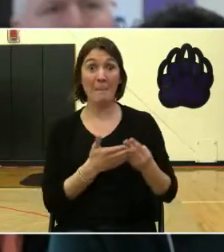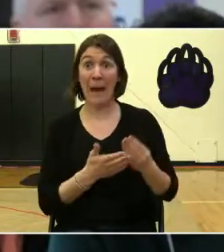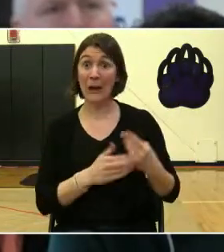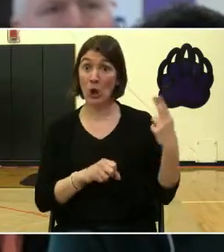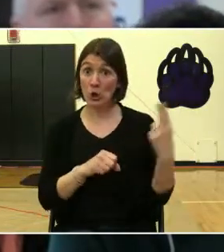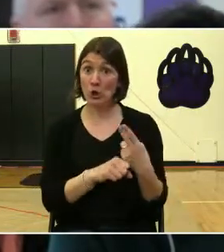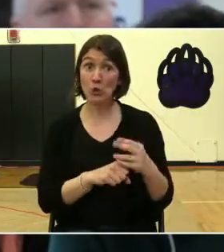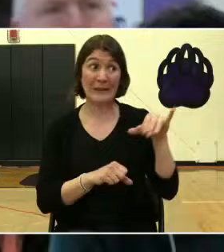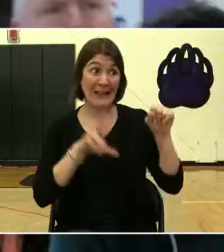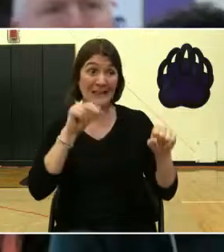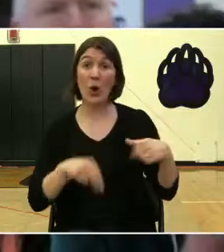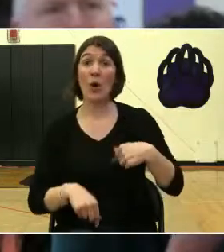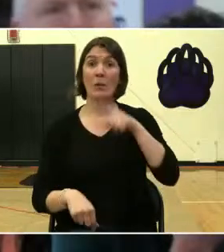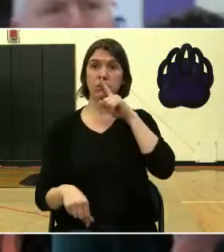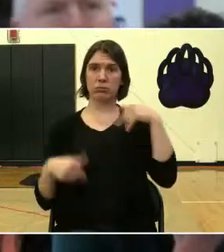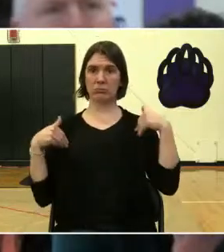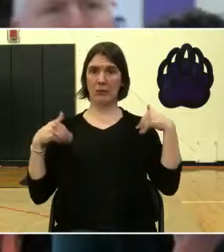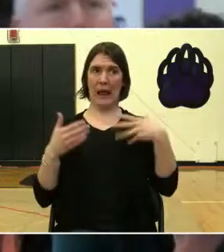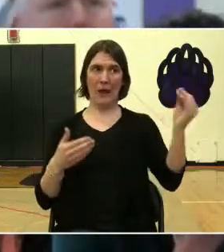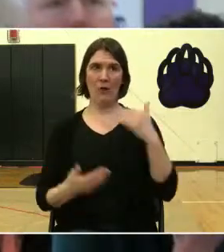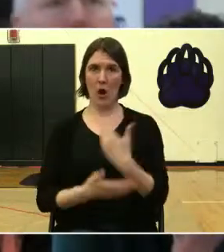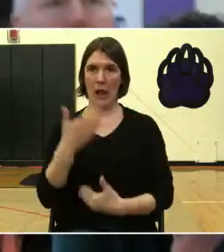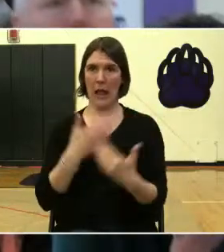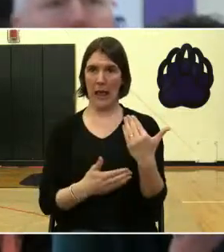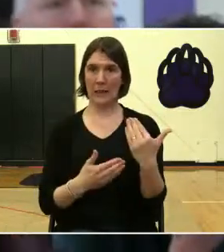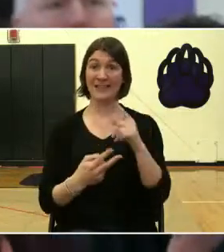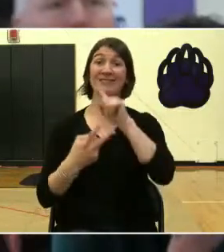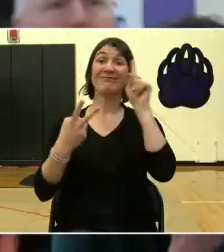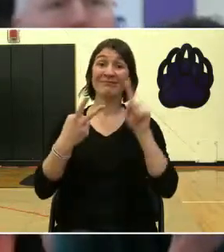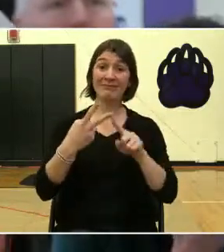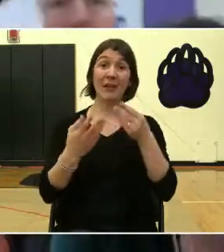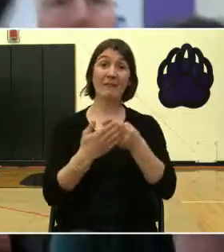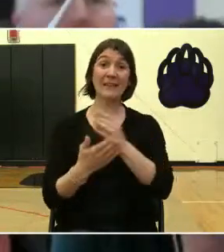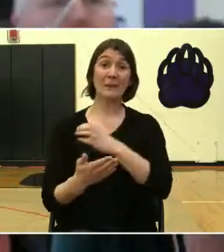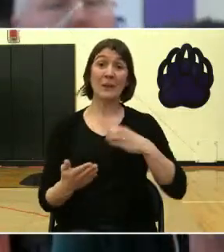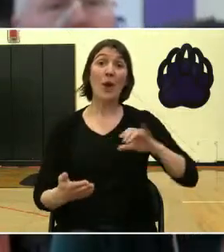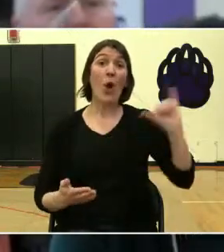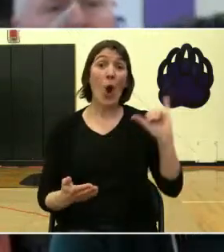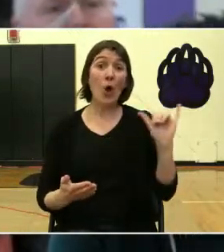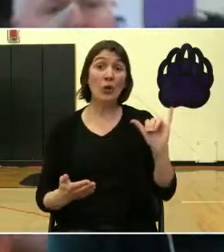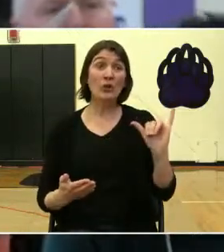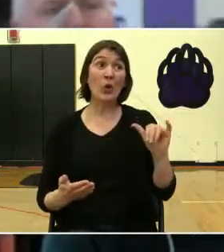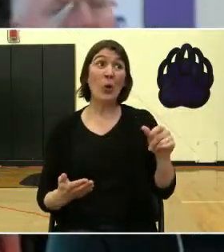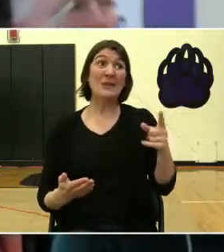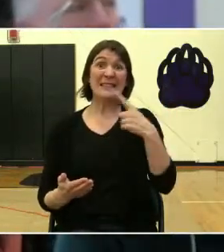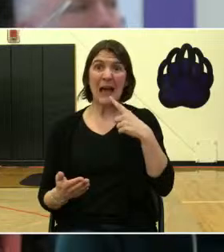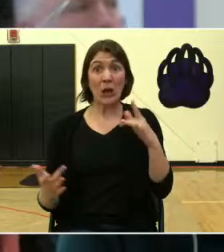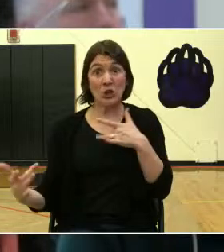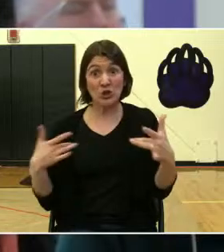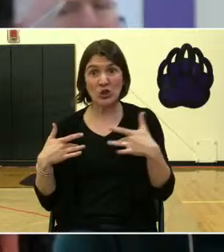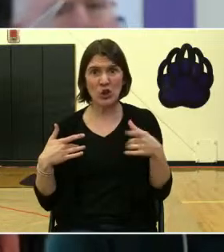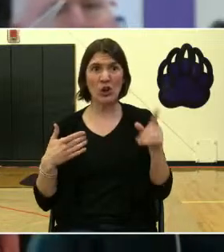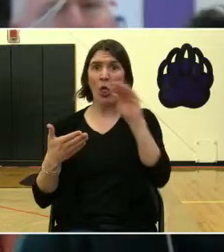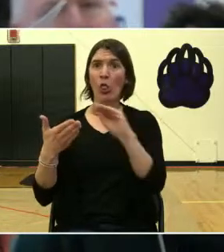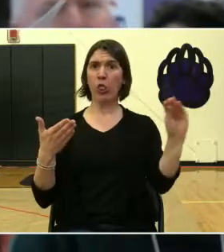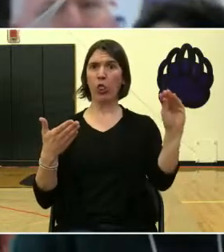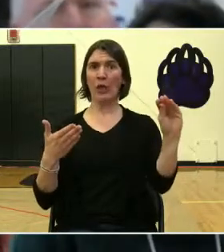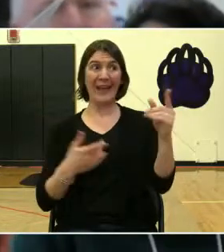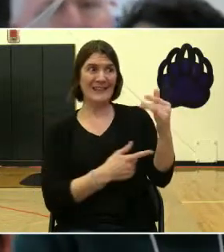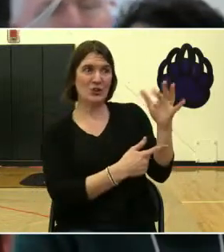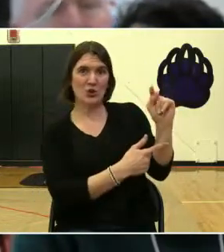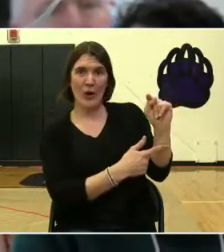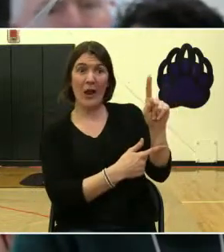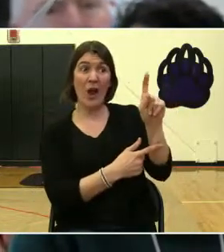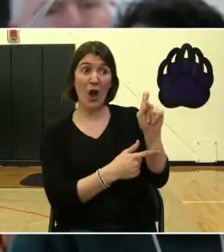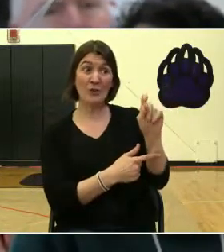is um spent and the finance committee actually um expressed great concerns about this because they said it's a grant